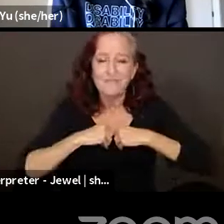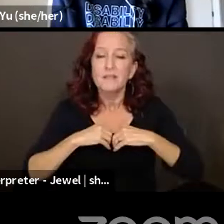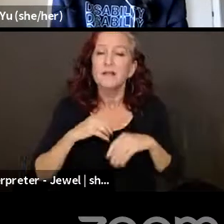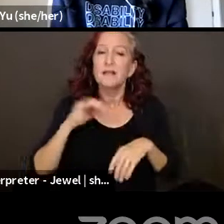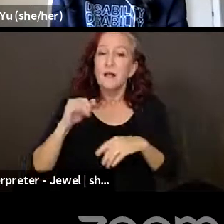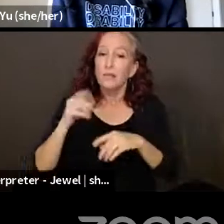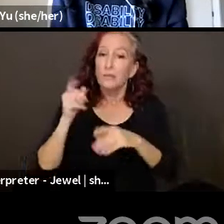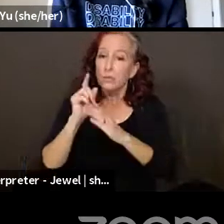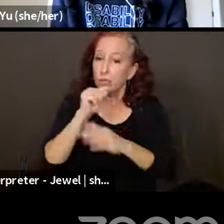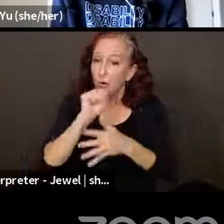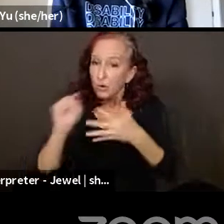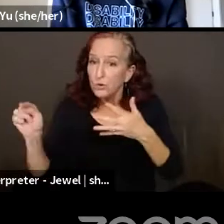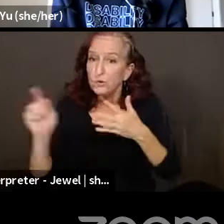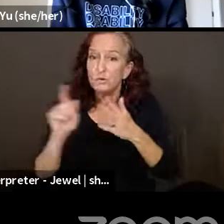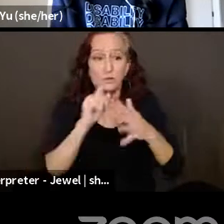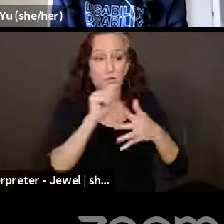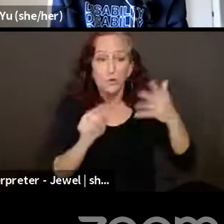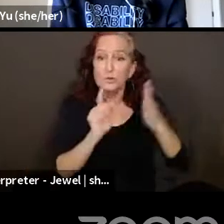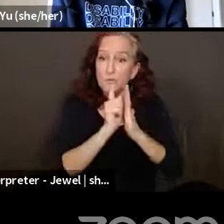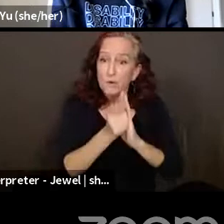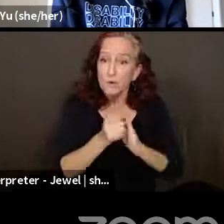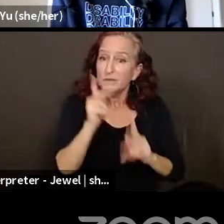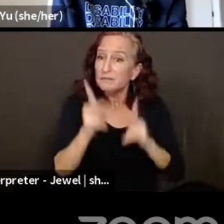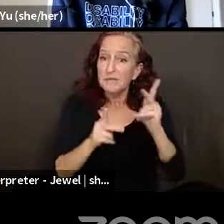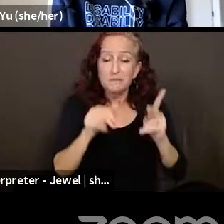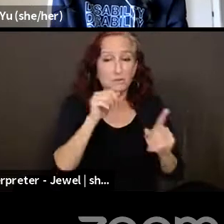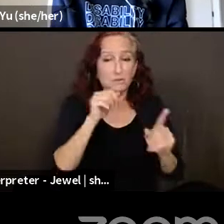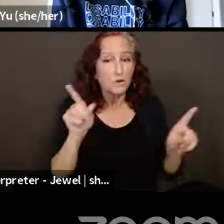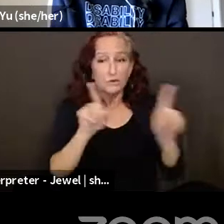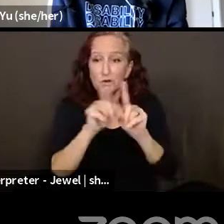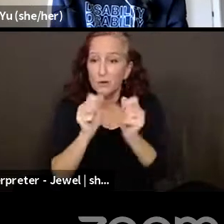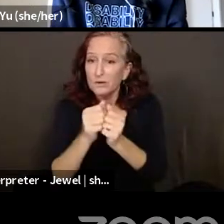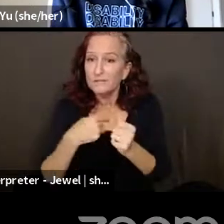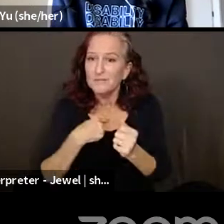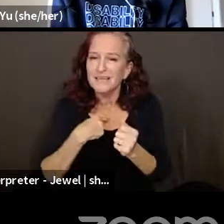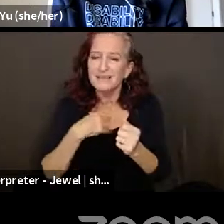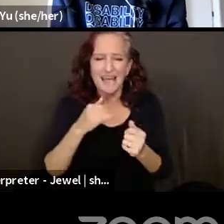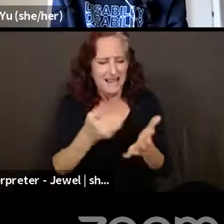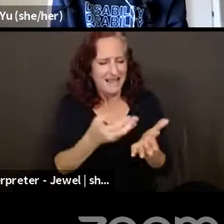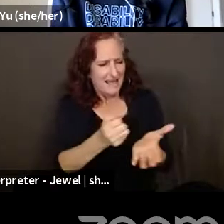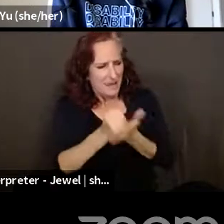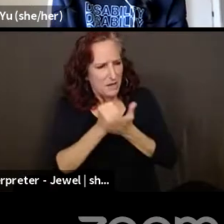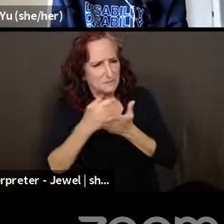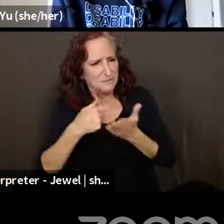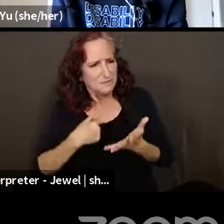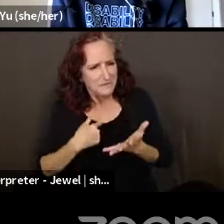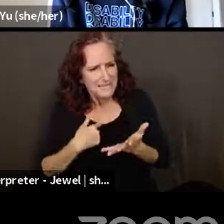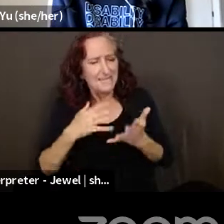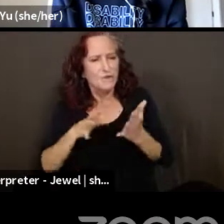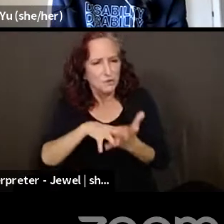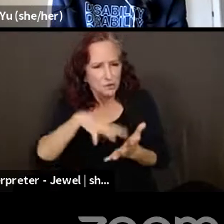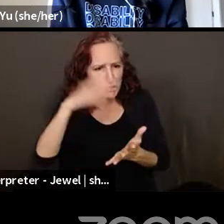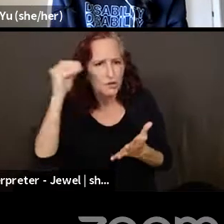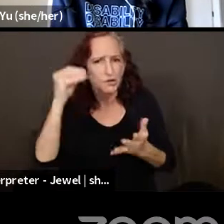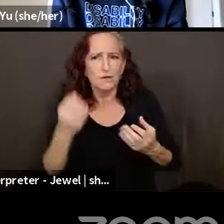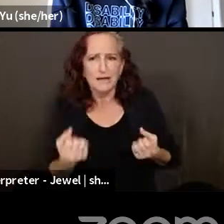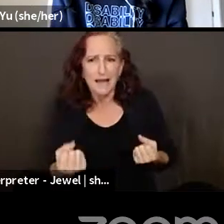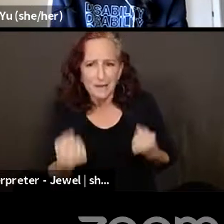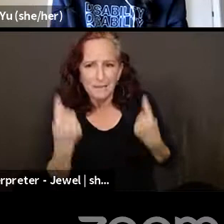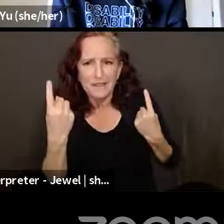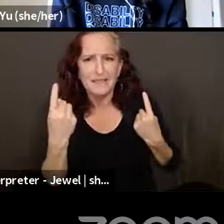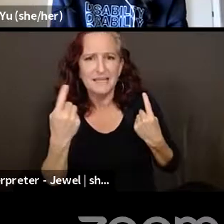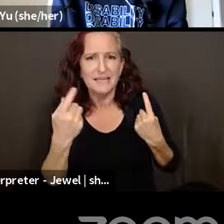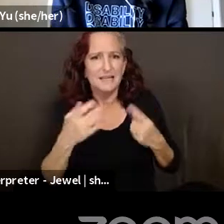exercise empathy for others, to understand how I, through my actions, can help other people